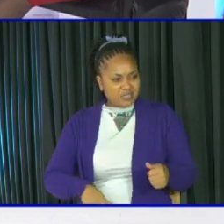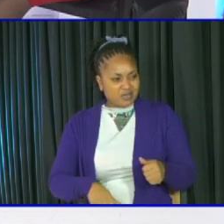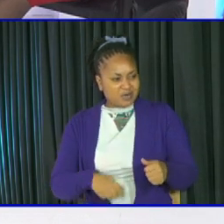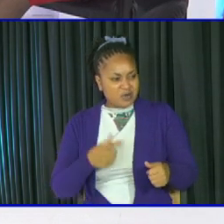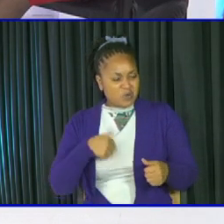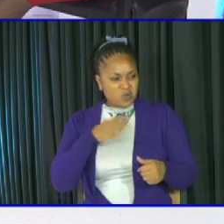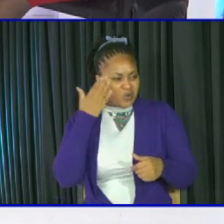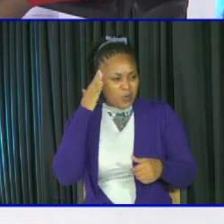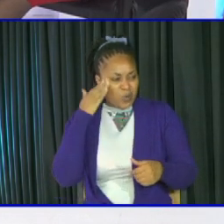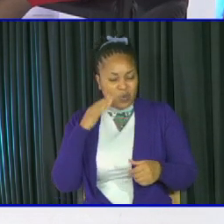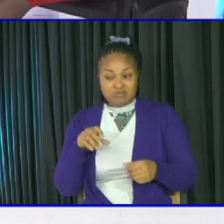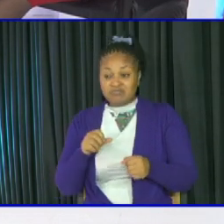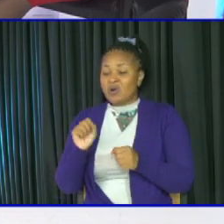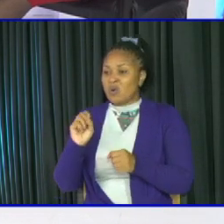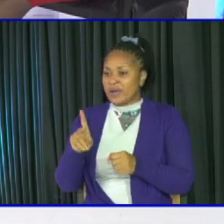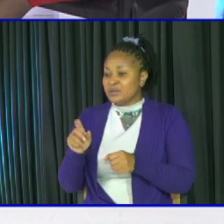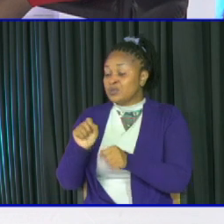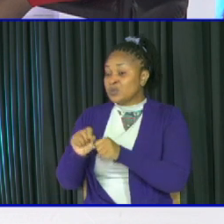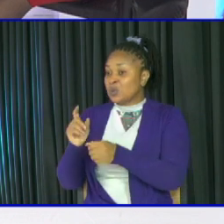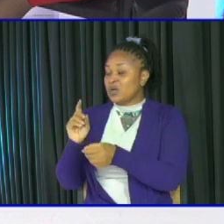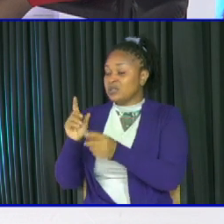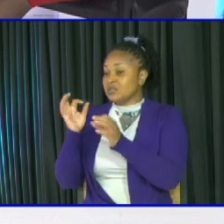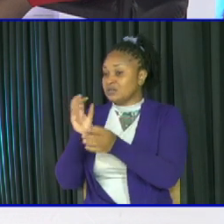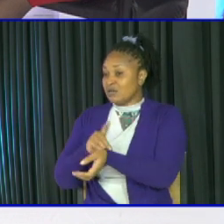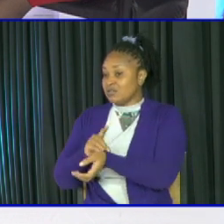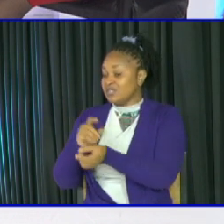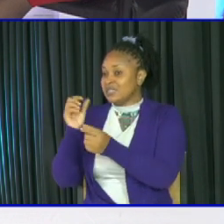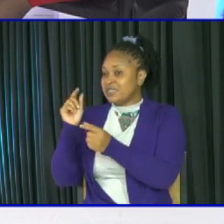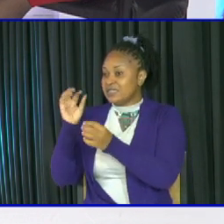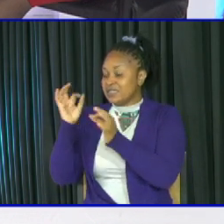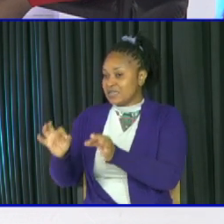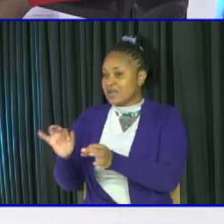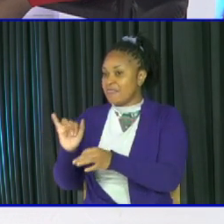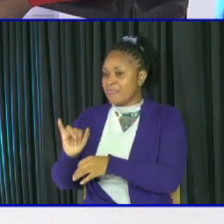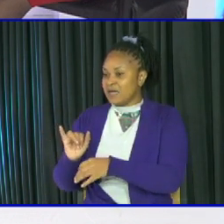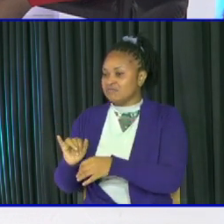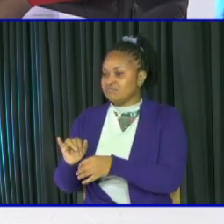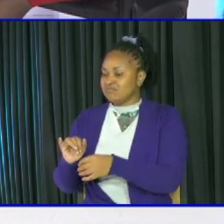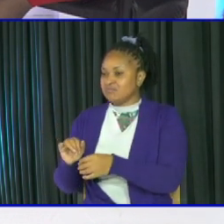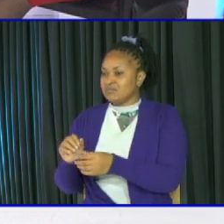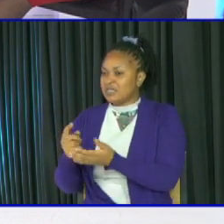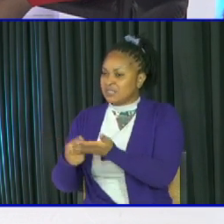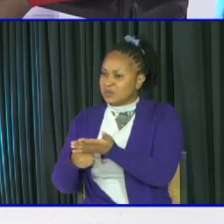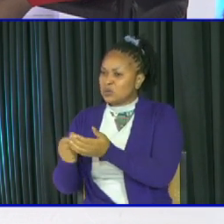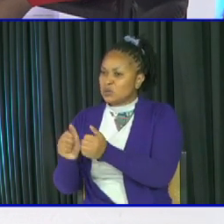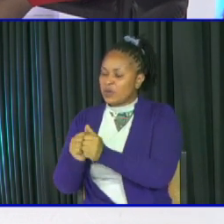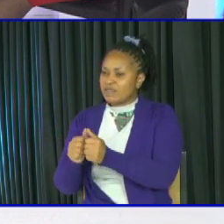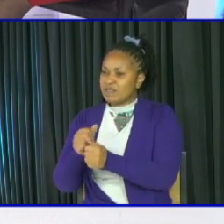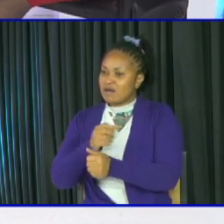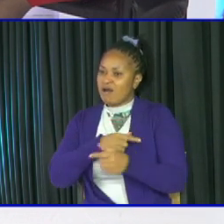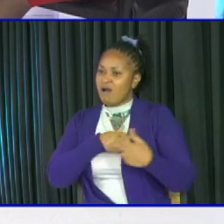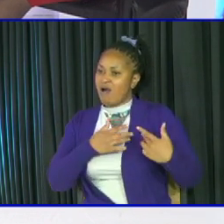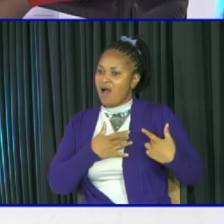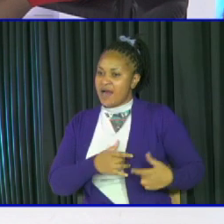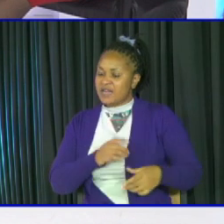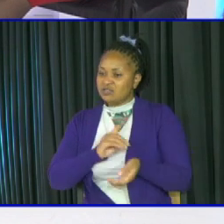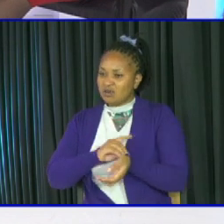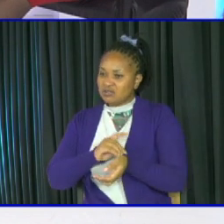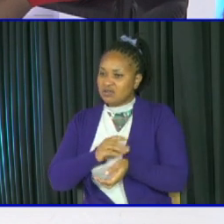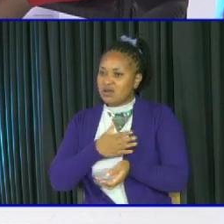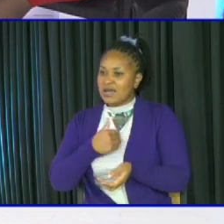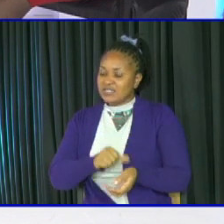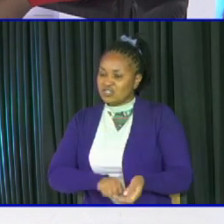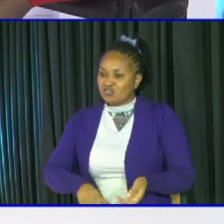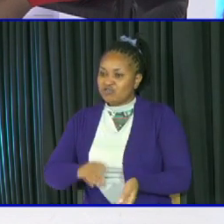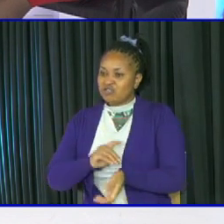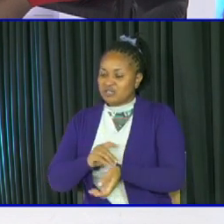what okay is. So the doctor decided that in consultation with my cardiologist and the surgeon, they said I had to have